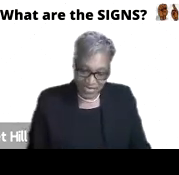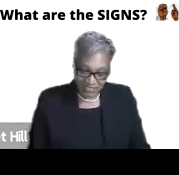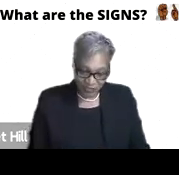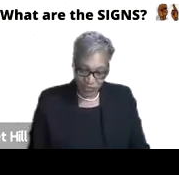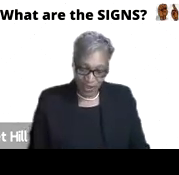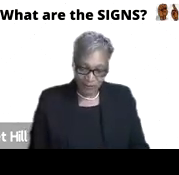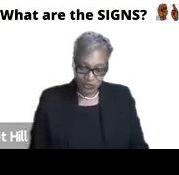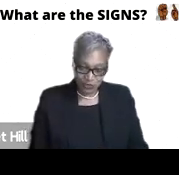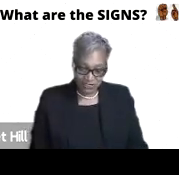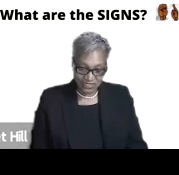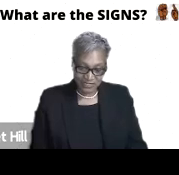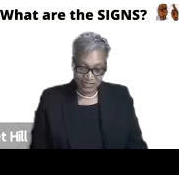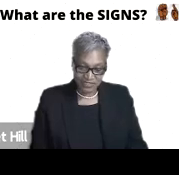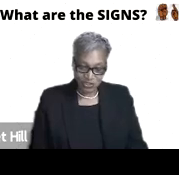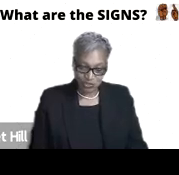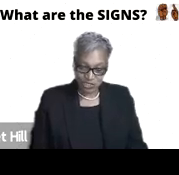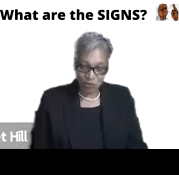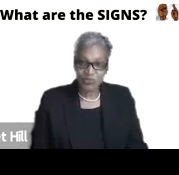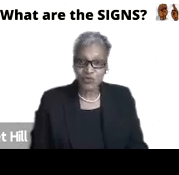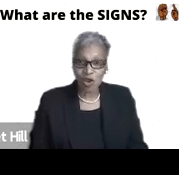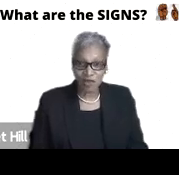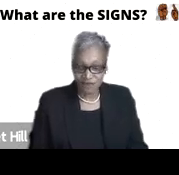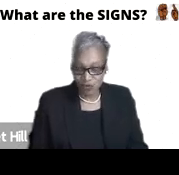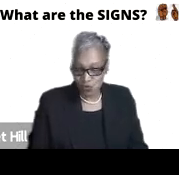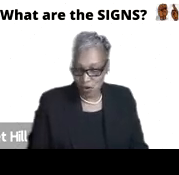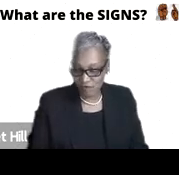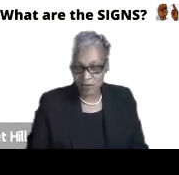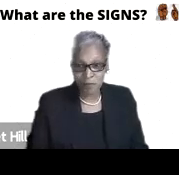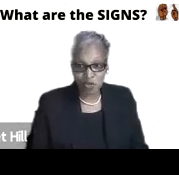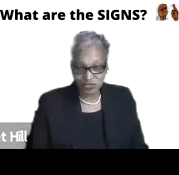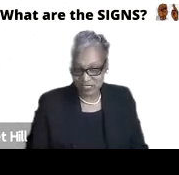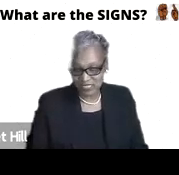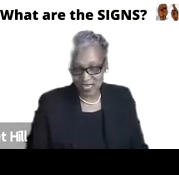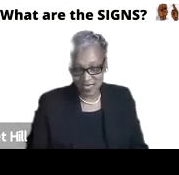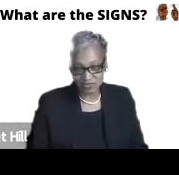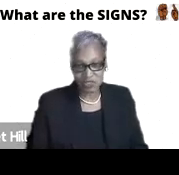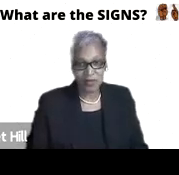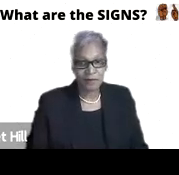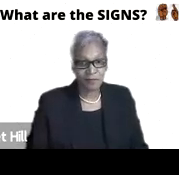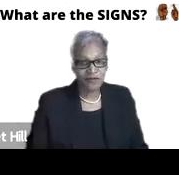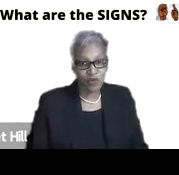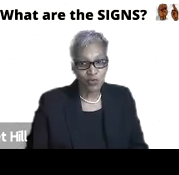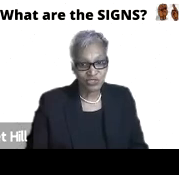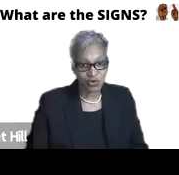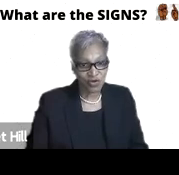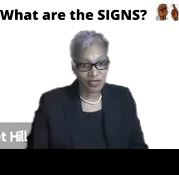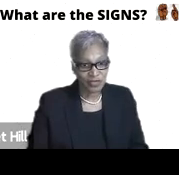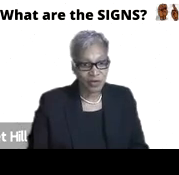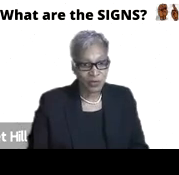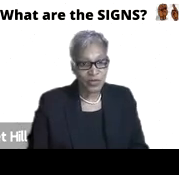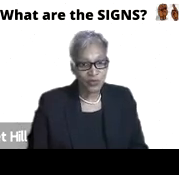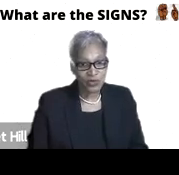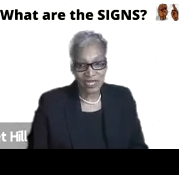We're excited for the opportunity to share with you all a few of the emergency signs. But before we